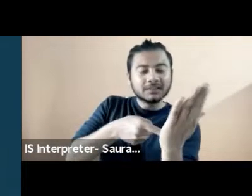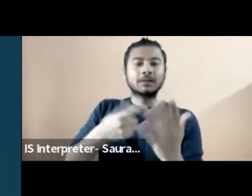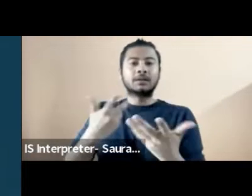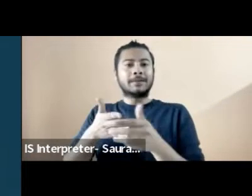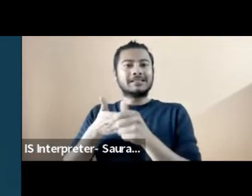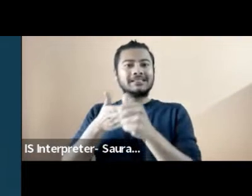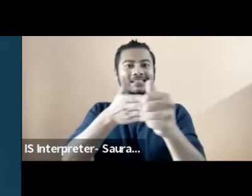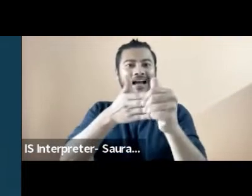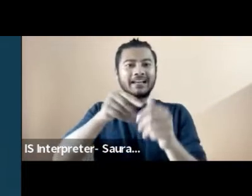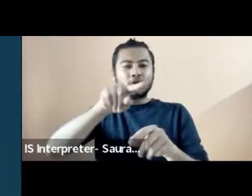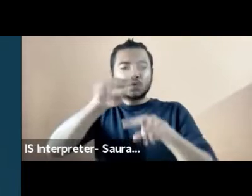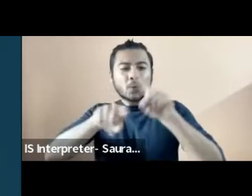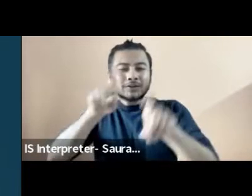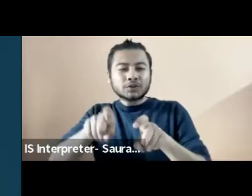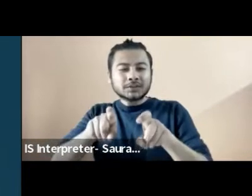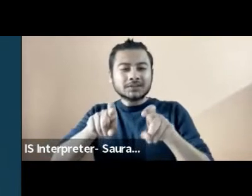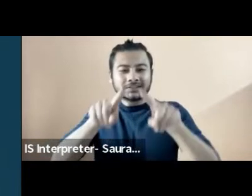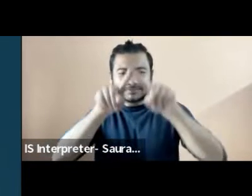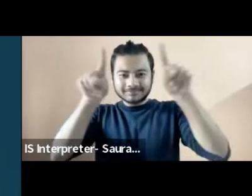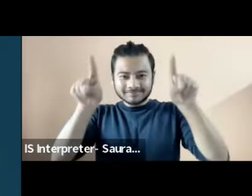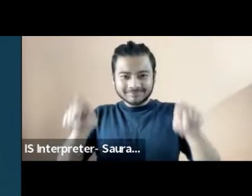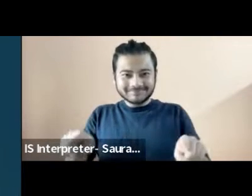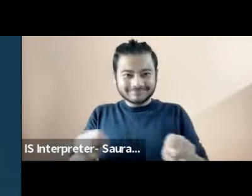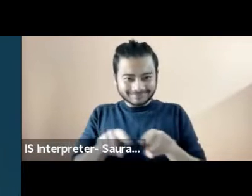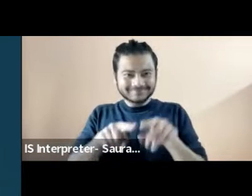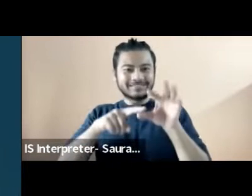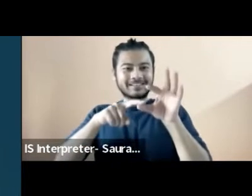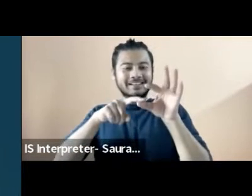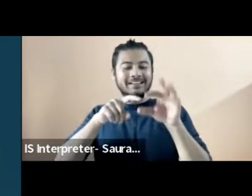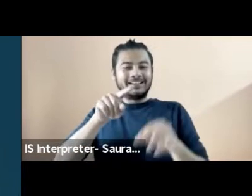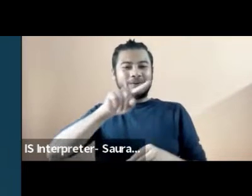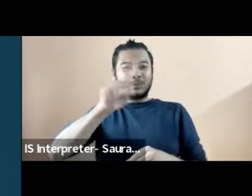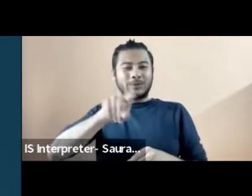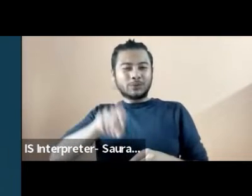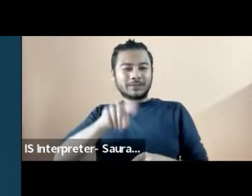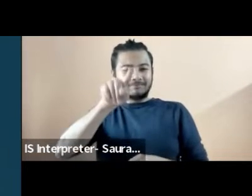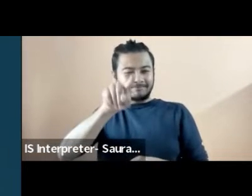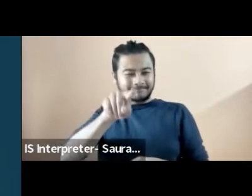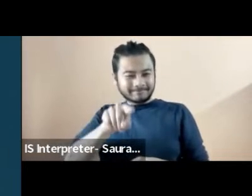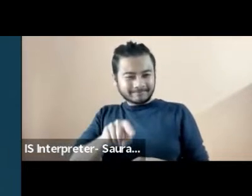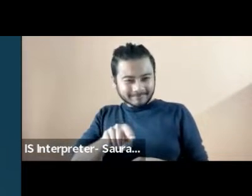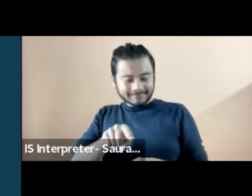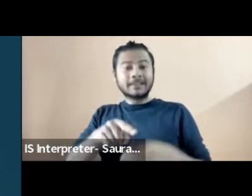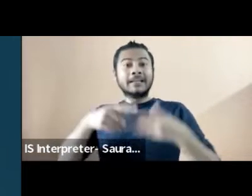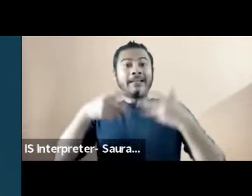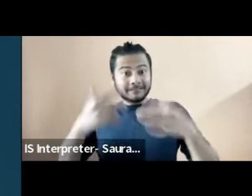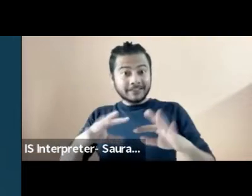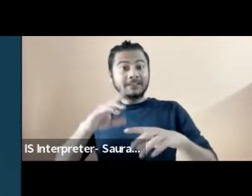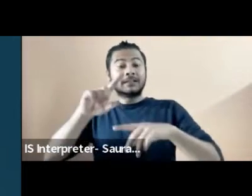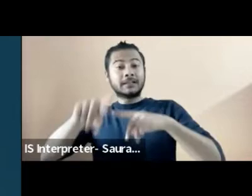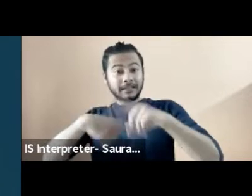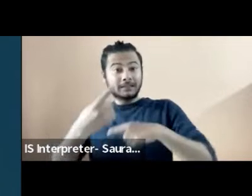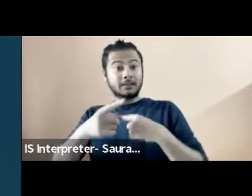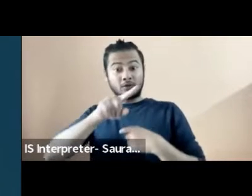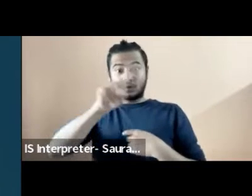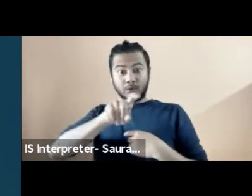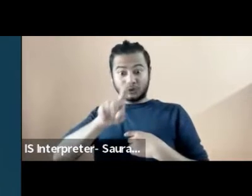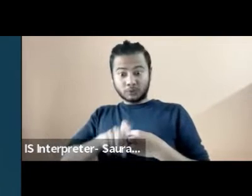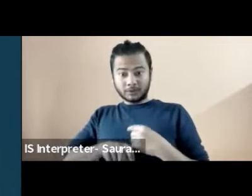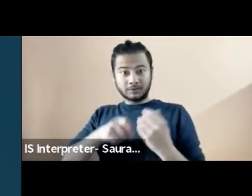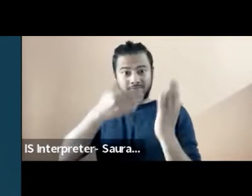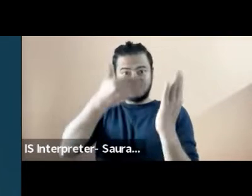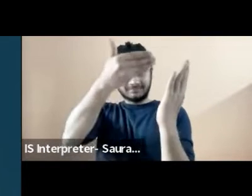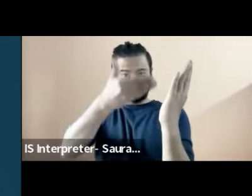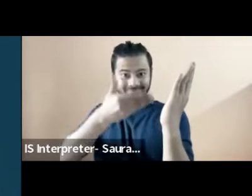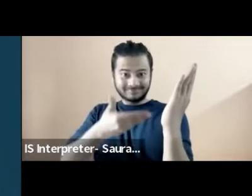for the session. And also, and then we sequenced the witnesses based on, the questions that we were going